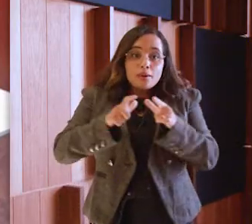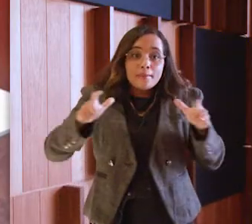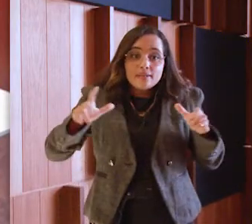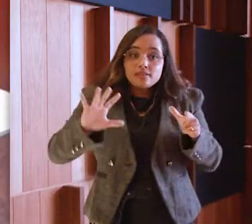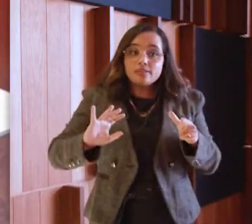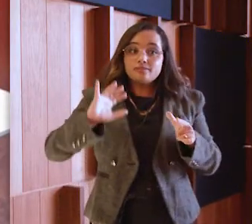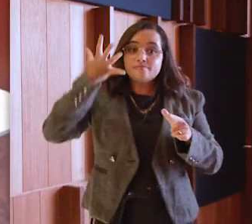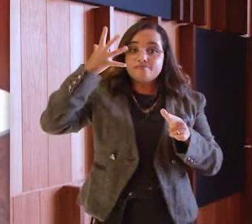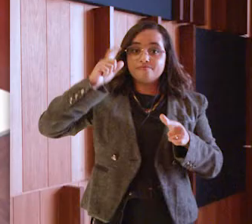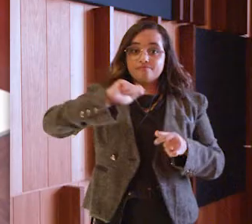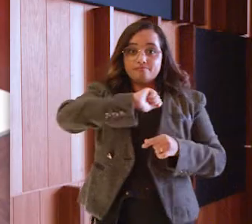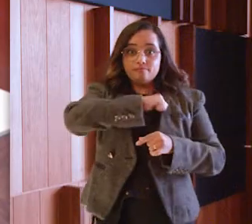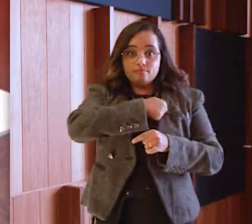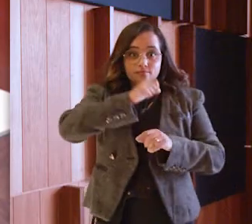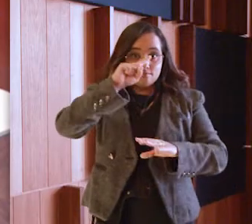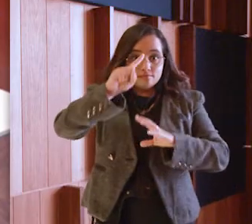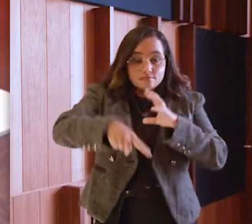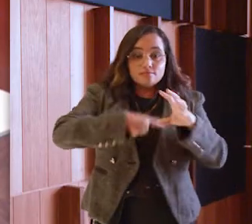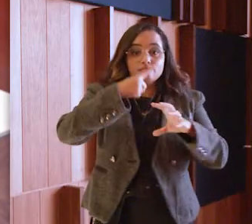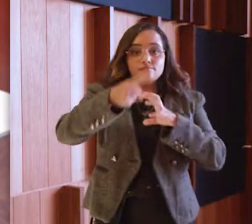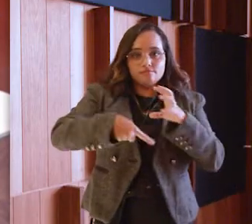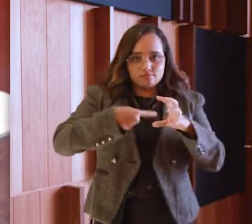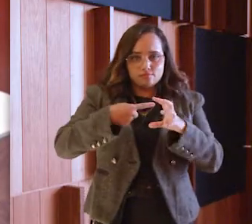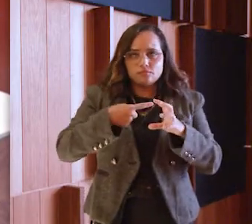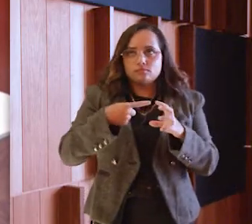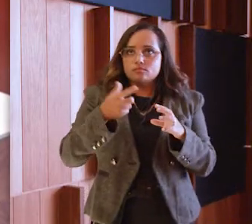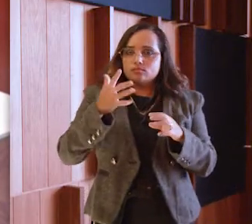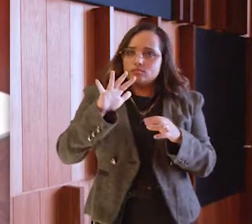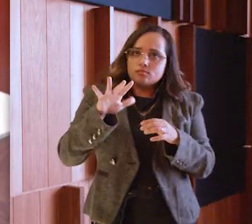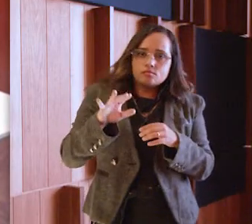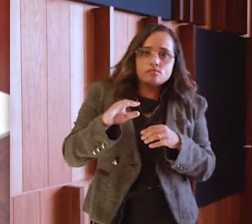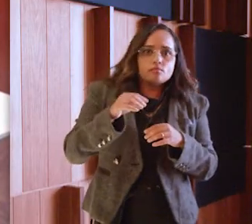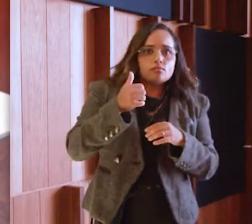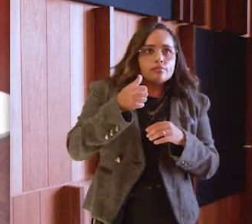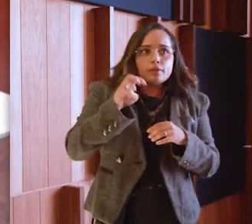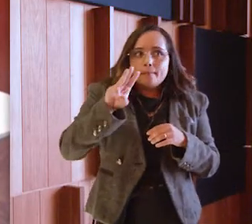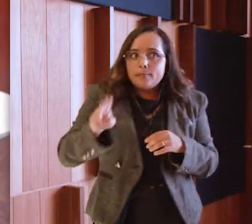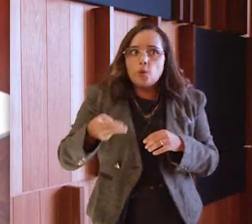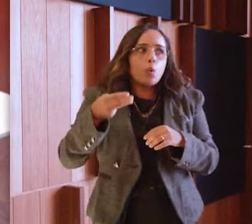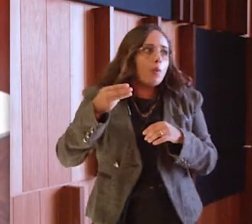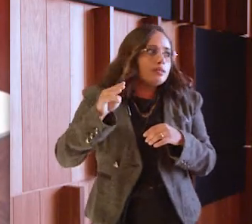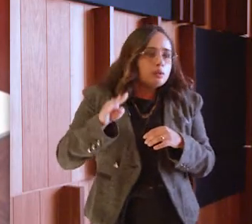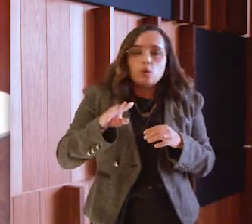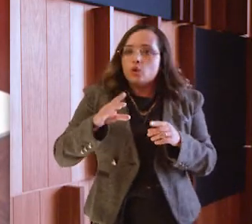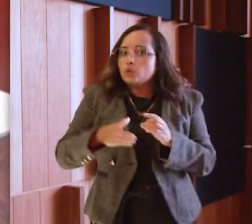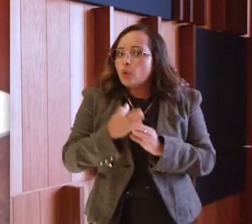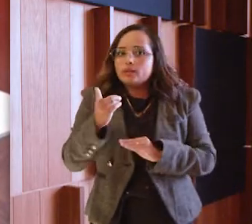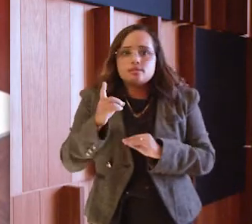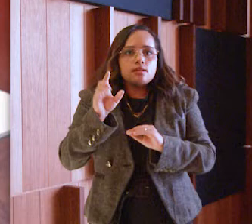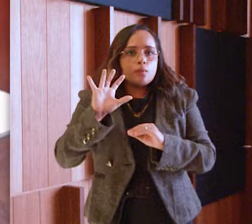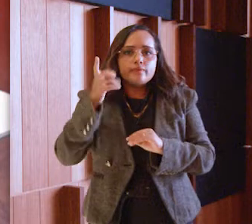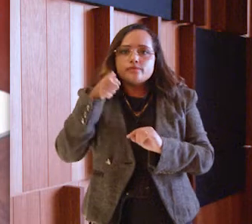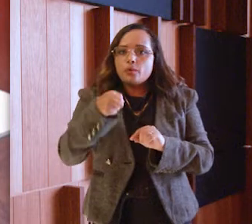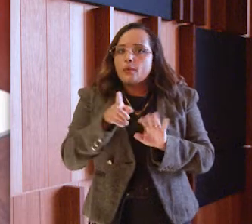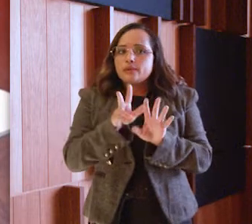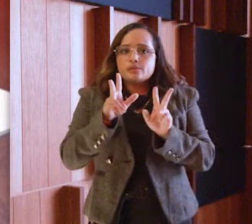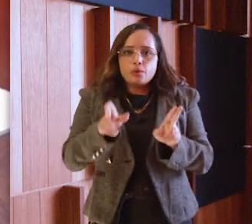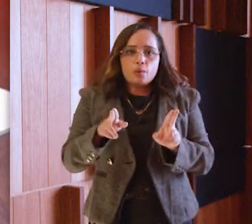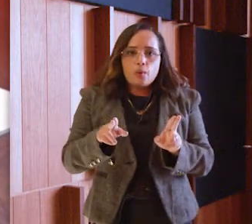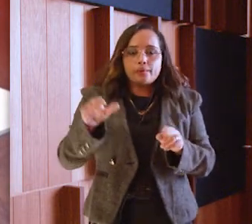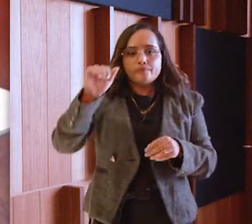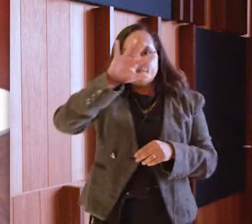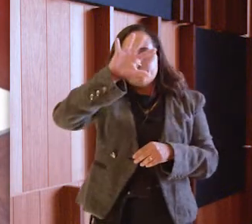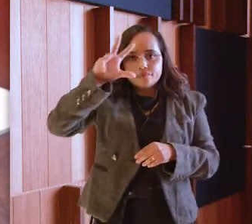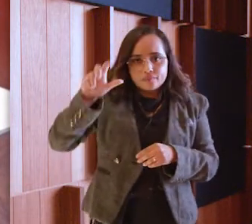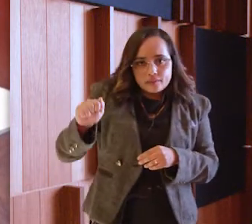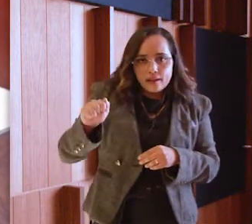cases. The cases in the hundreds of millions of dollars, the cases in the billions of dollars, whether it's Asia Pacific, whether it's Europe, whether it's the Americas. The biggest